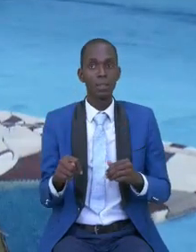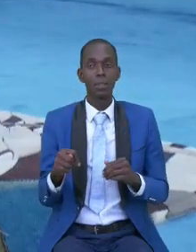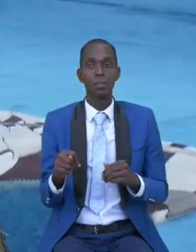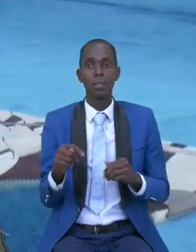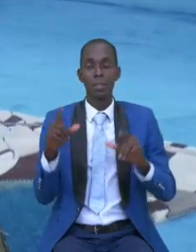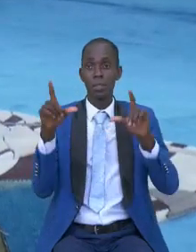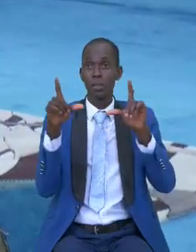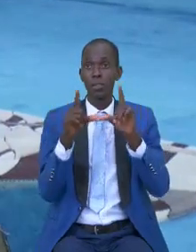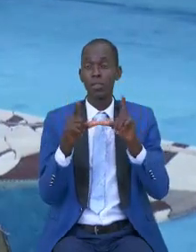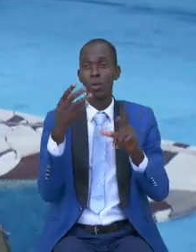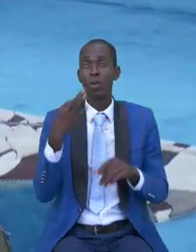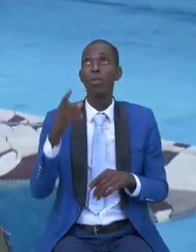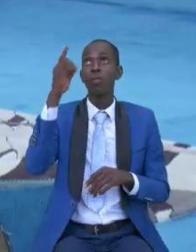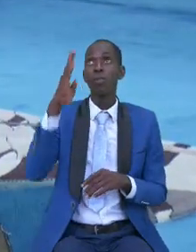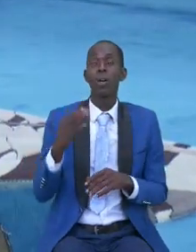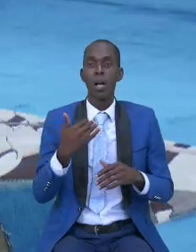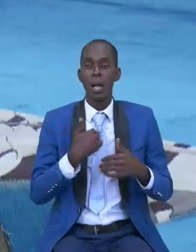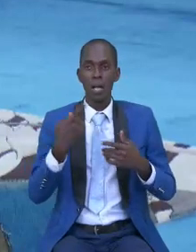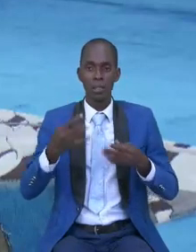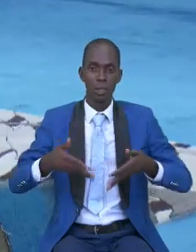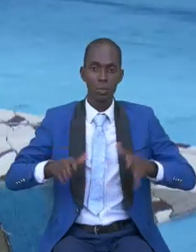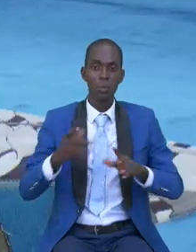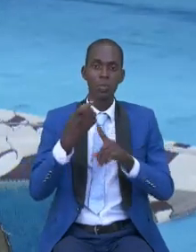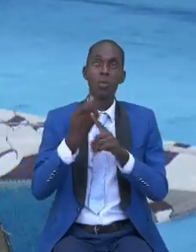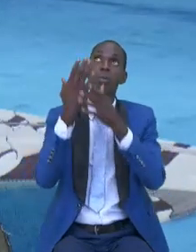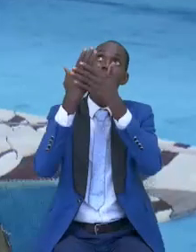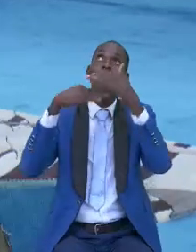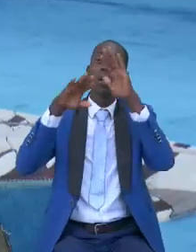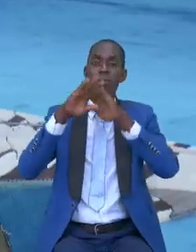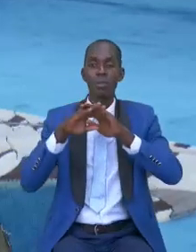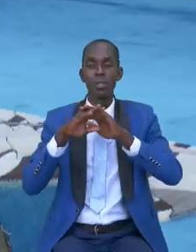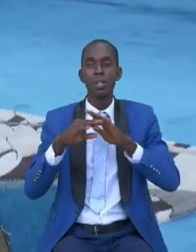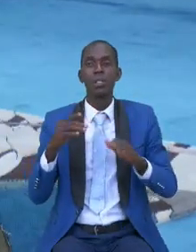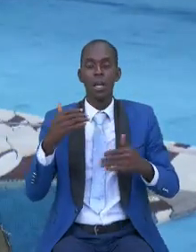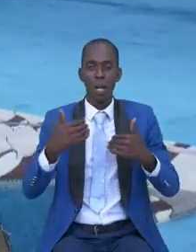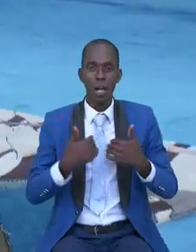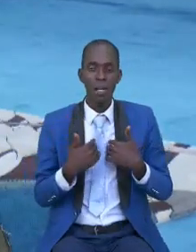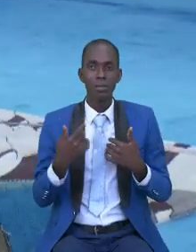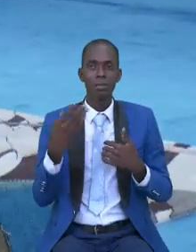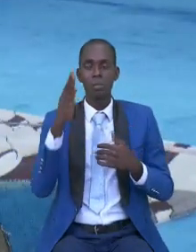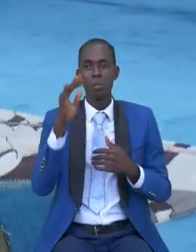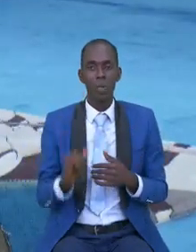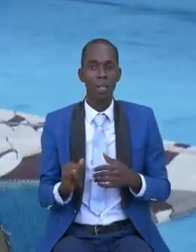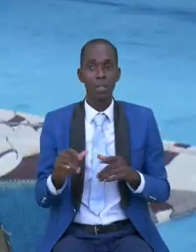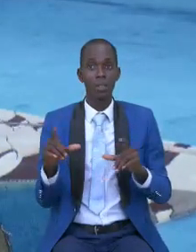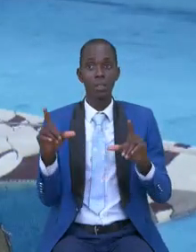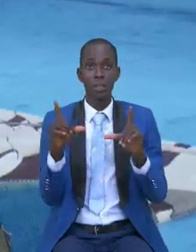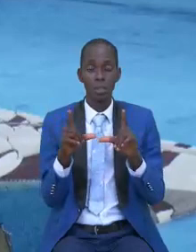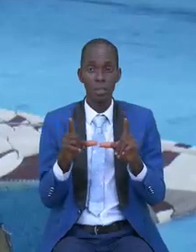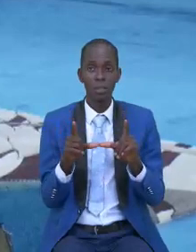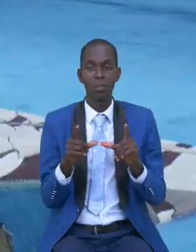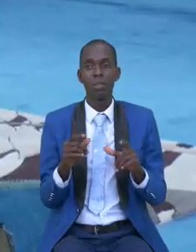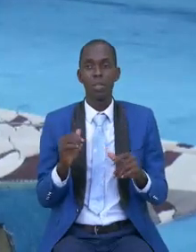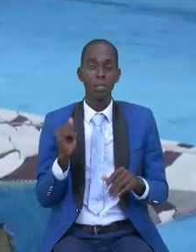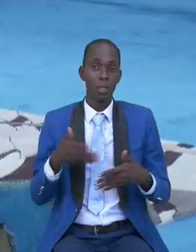has the power from heaven. He has the anointing from heaven. He has the license all over the world.